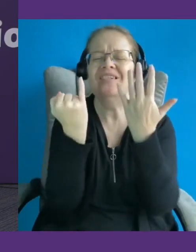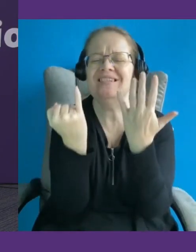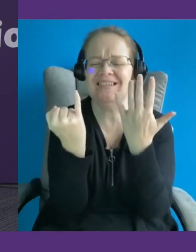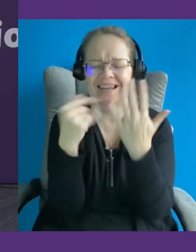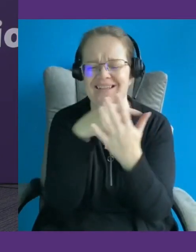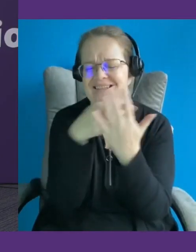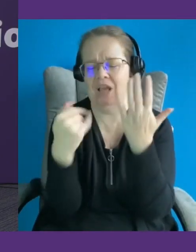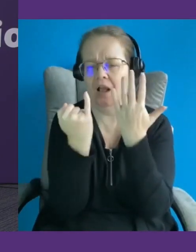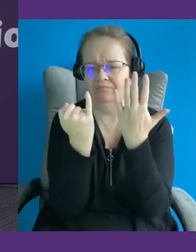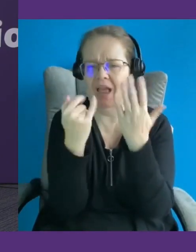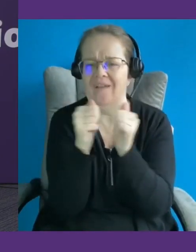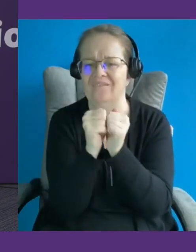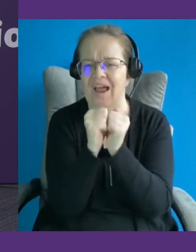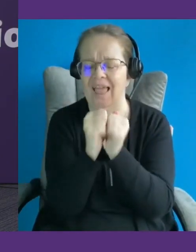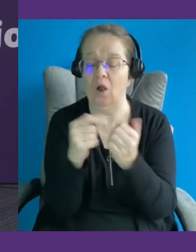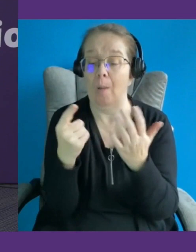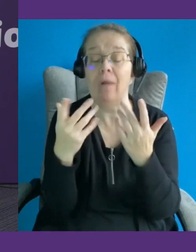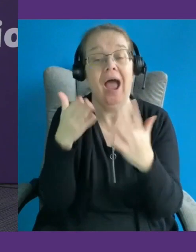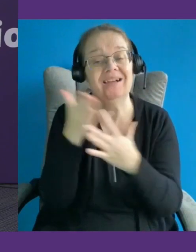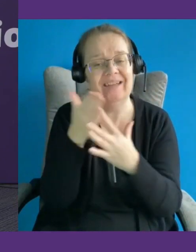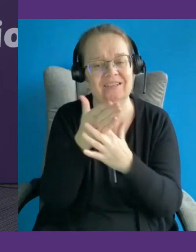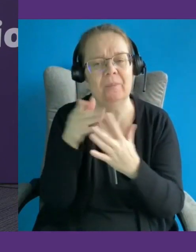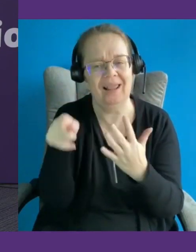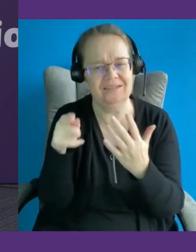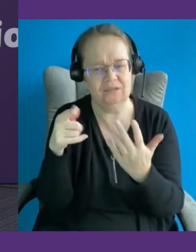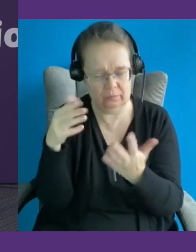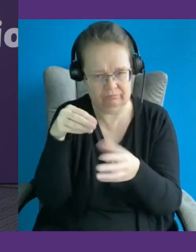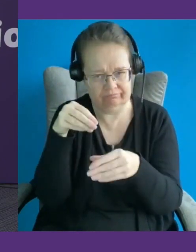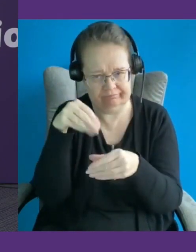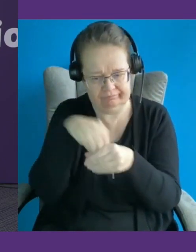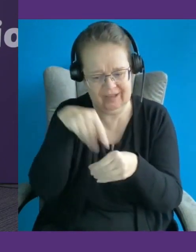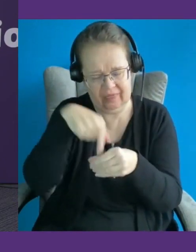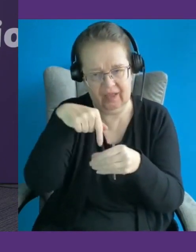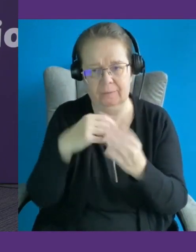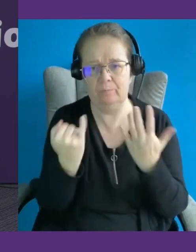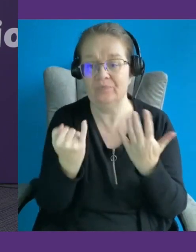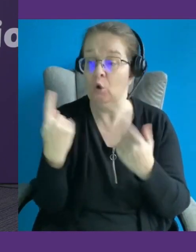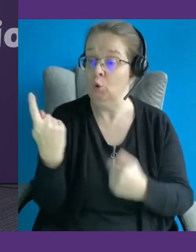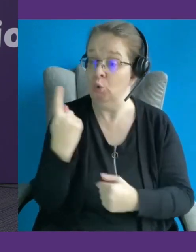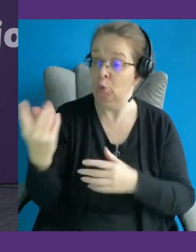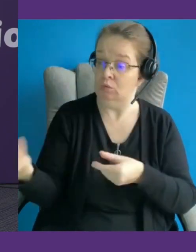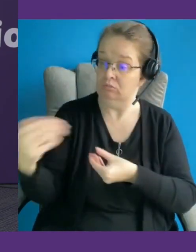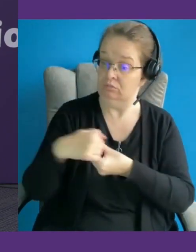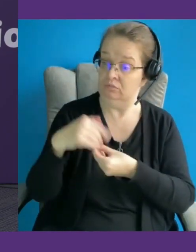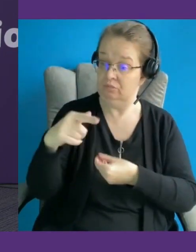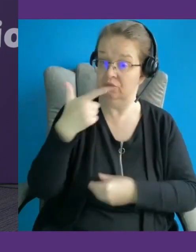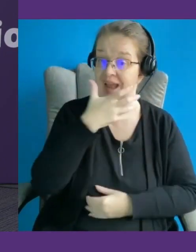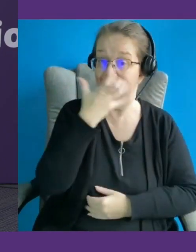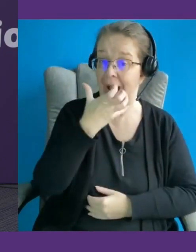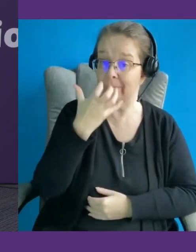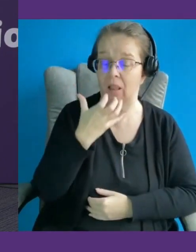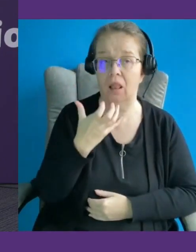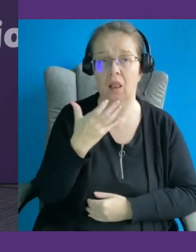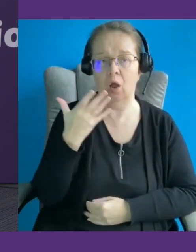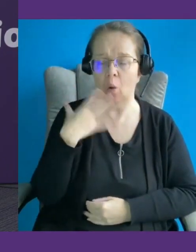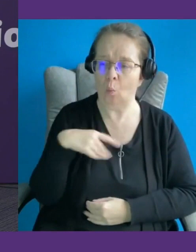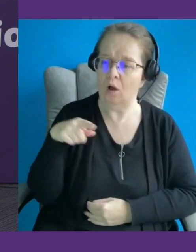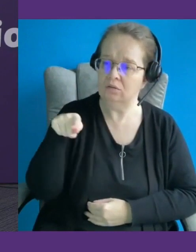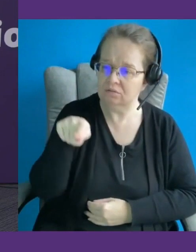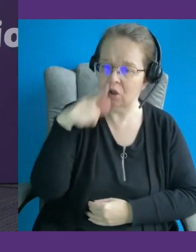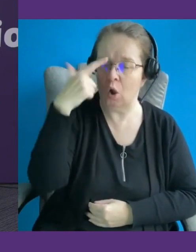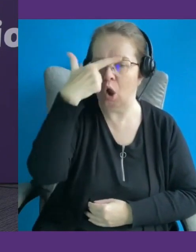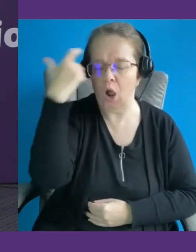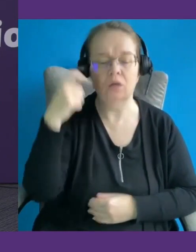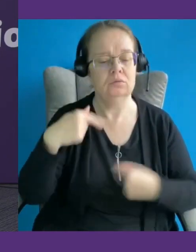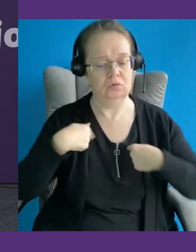is a key part of that. And so for anyone who comes to Apple, we want them to understand as you do your